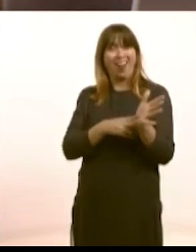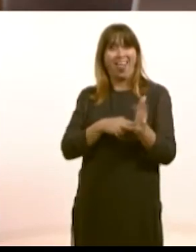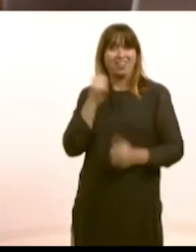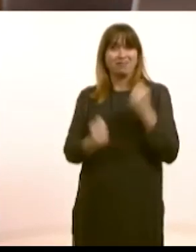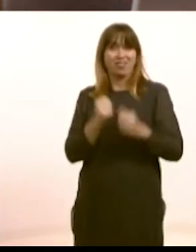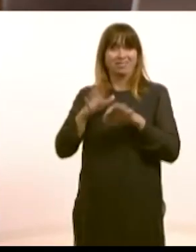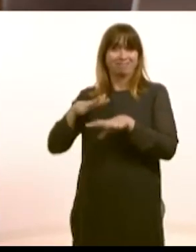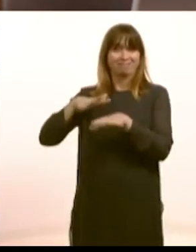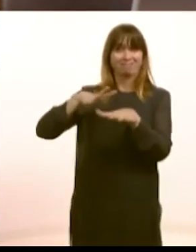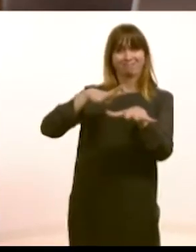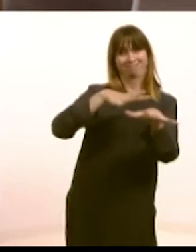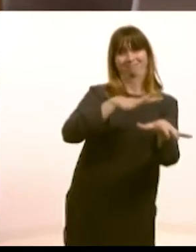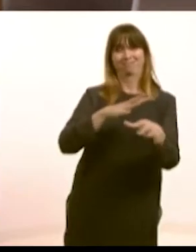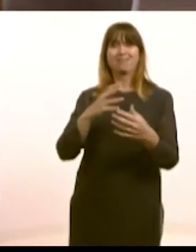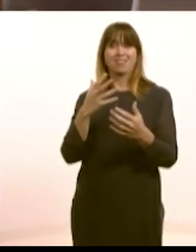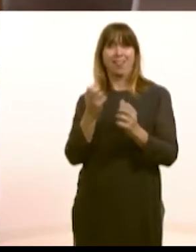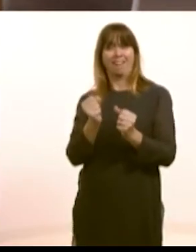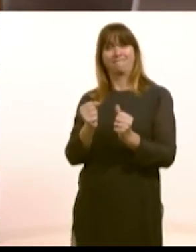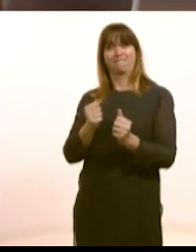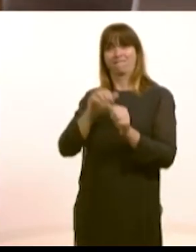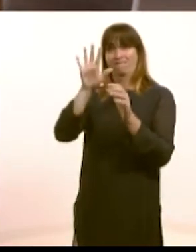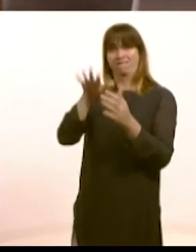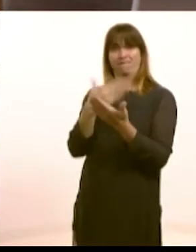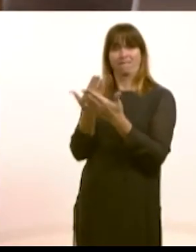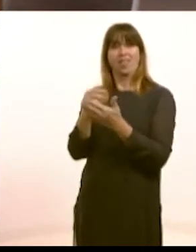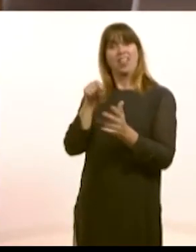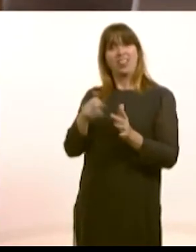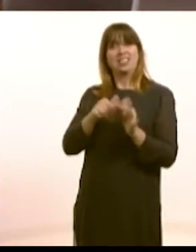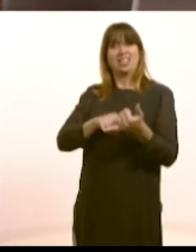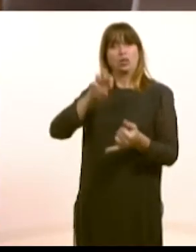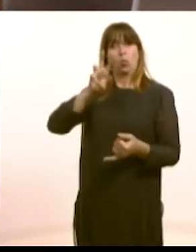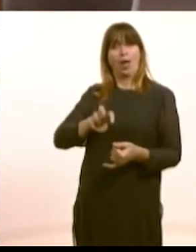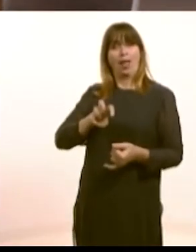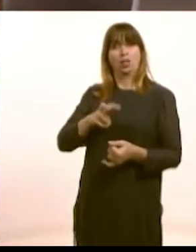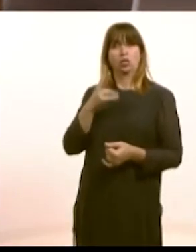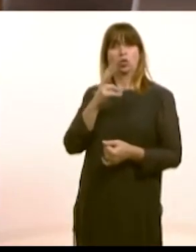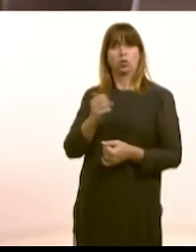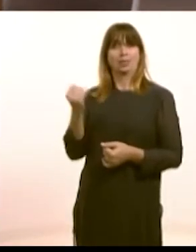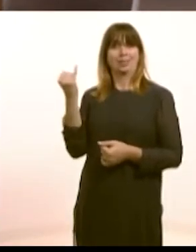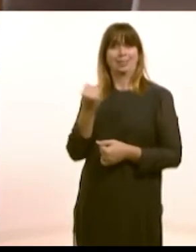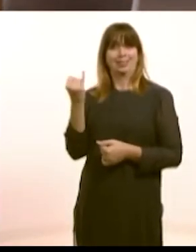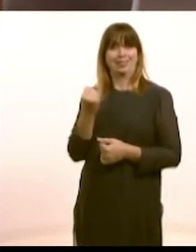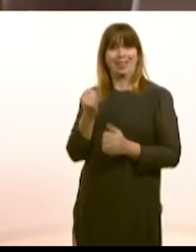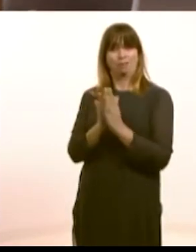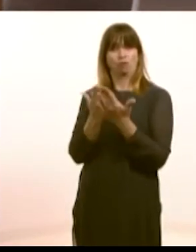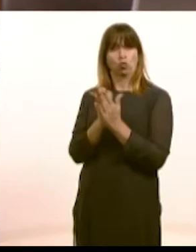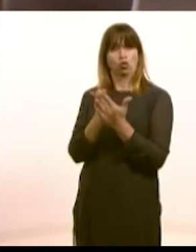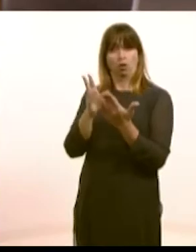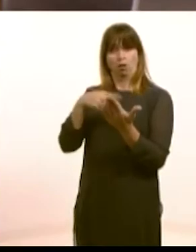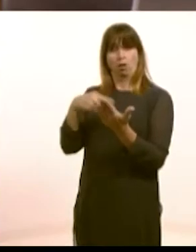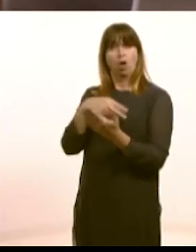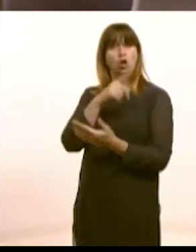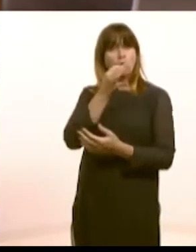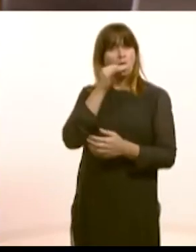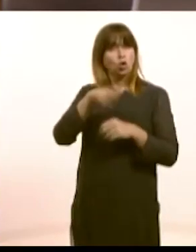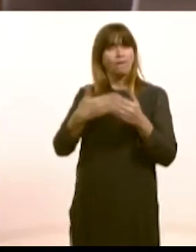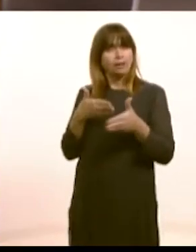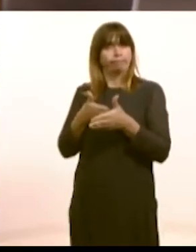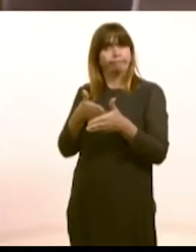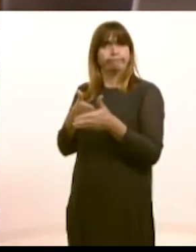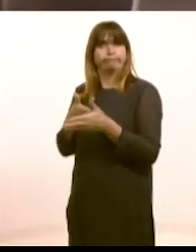Wales' main annual tourism brochure. This is Wales 2016. She asked, of course, as well about accessibility. The